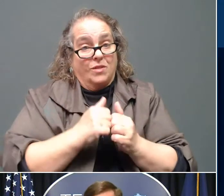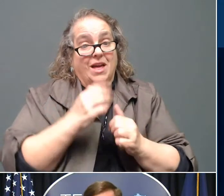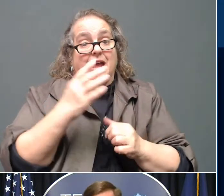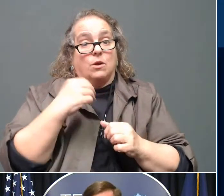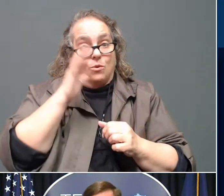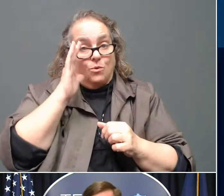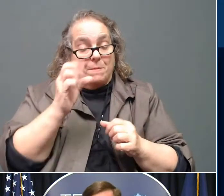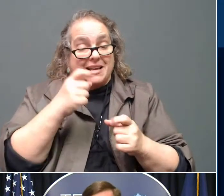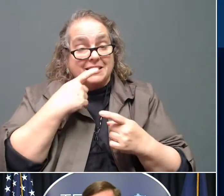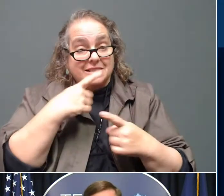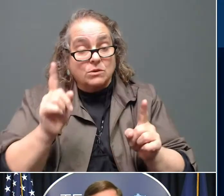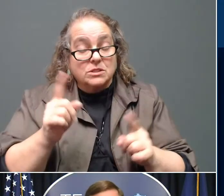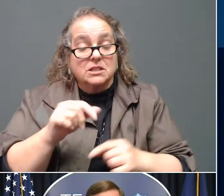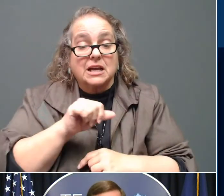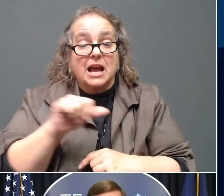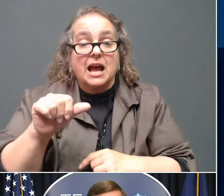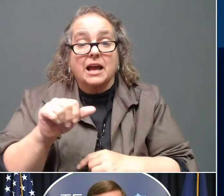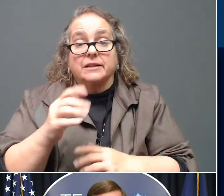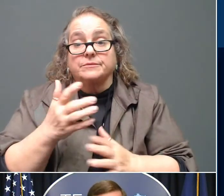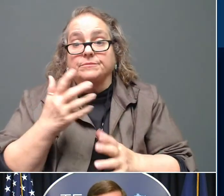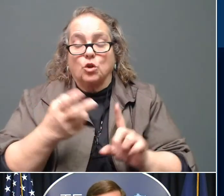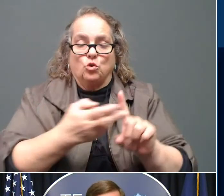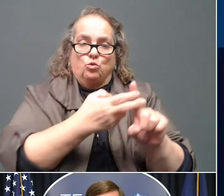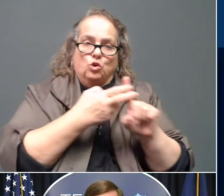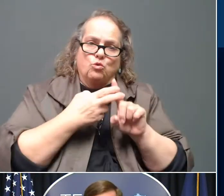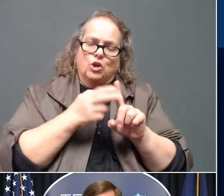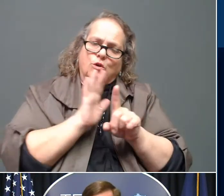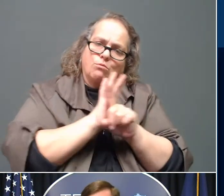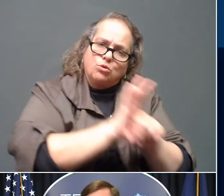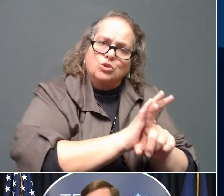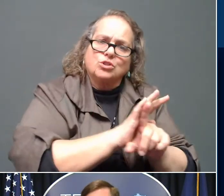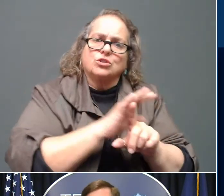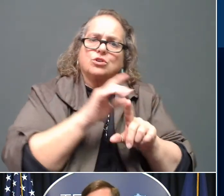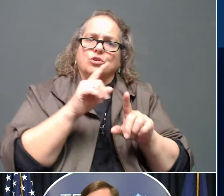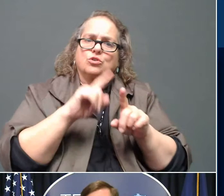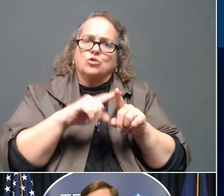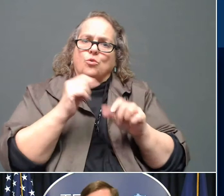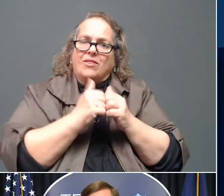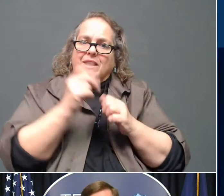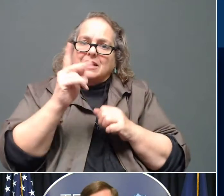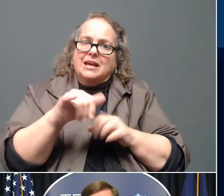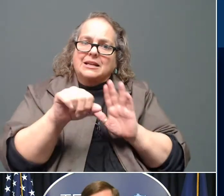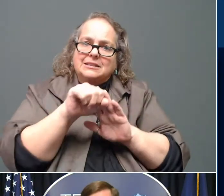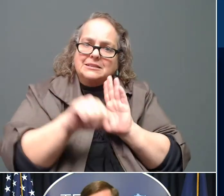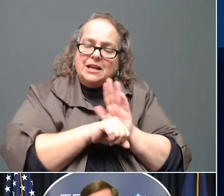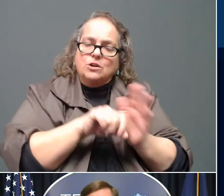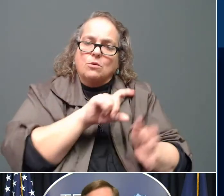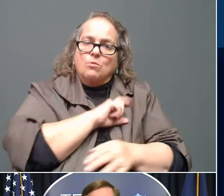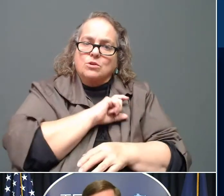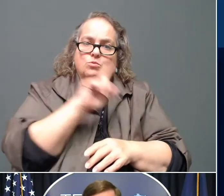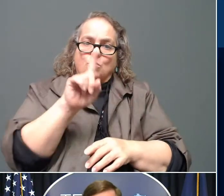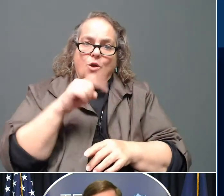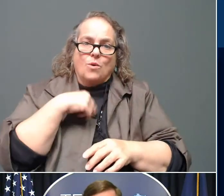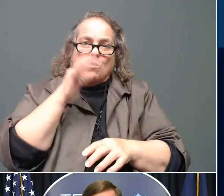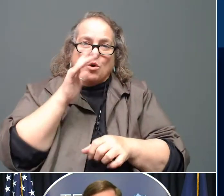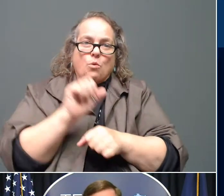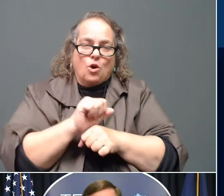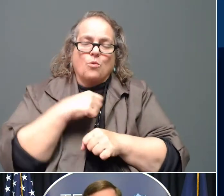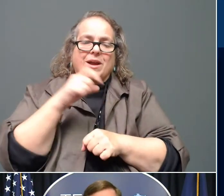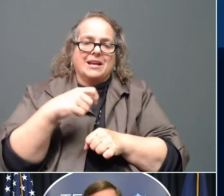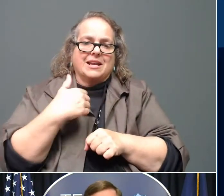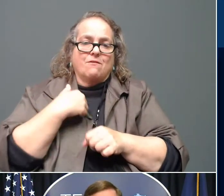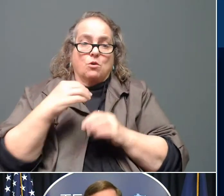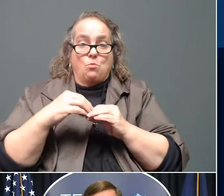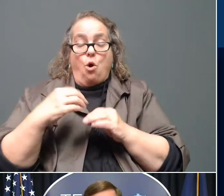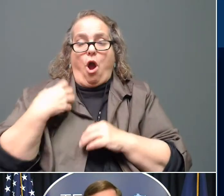a recruiting push and office with the Kentucky State Police, where we're going to work, and we have to have more officers, but the